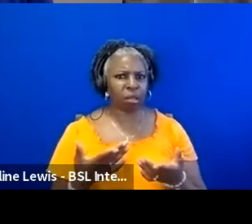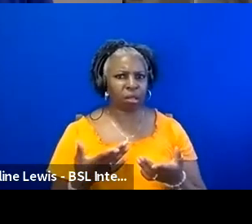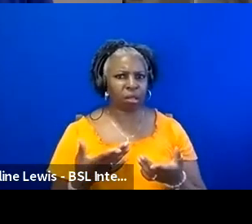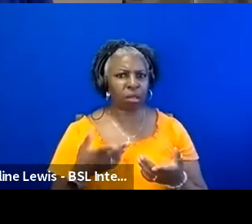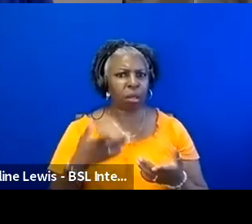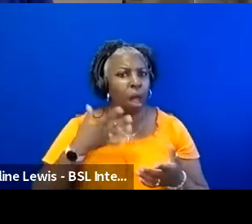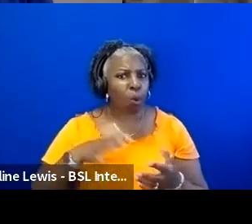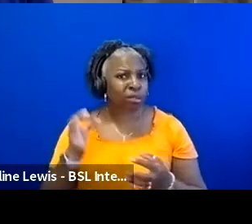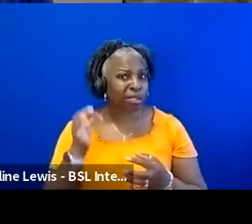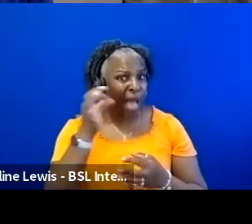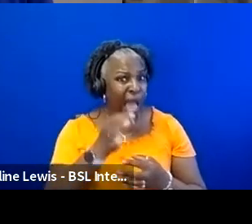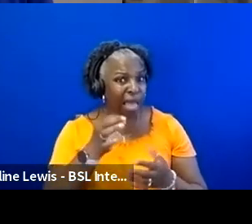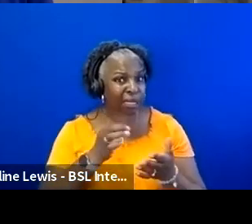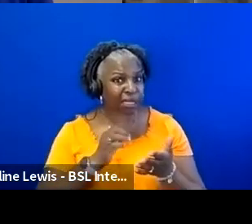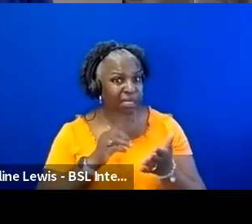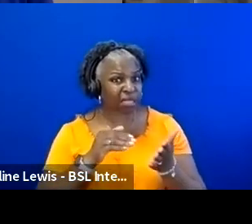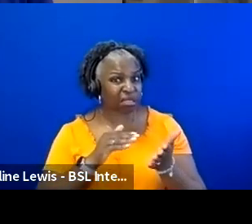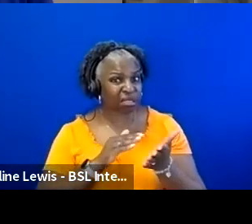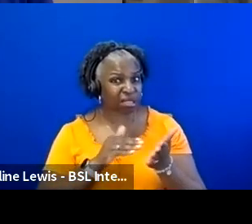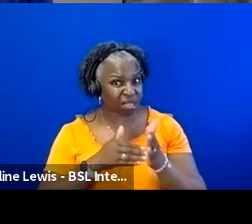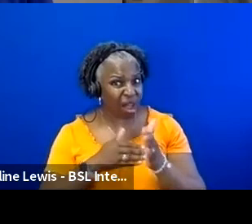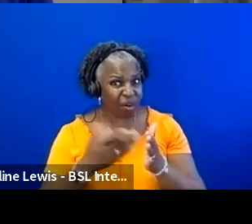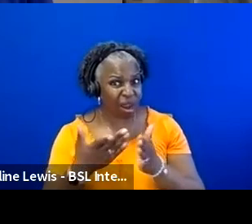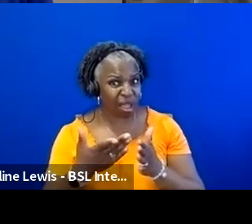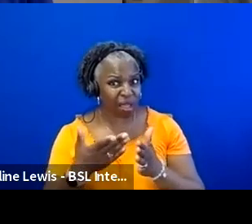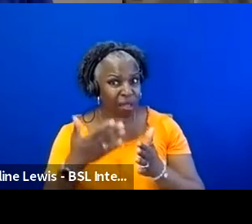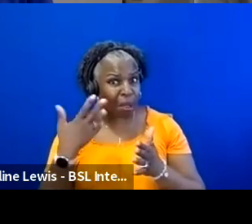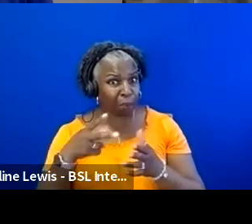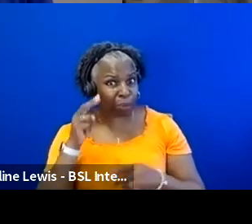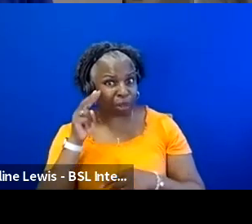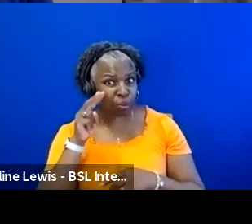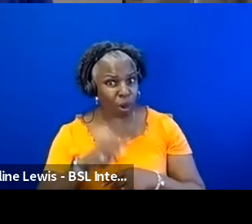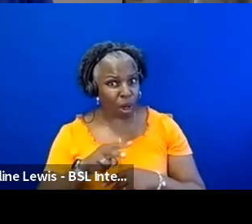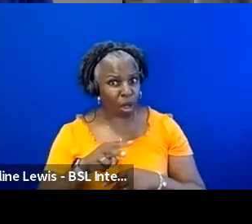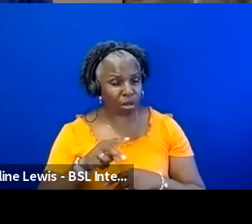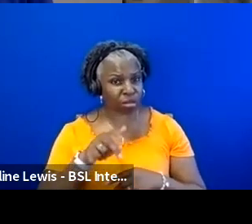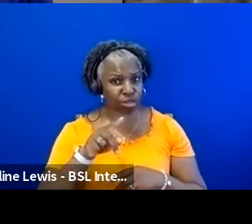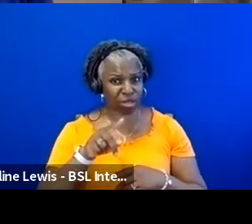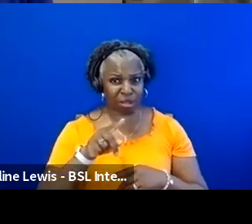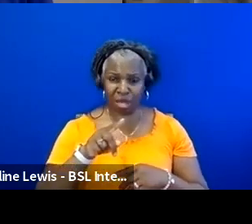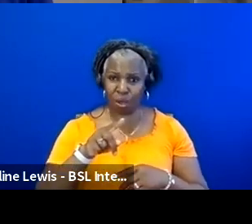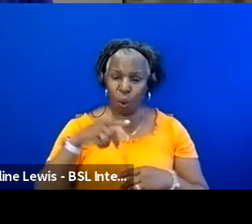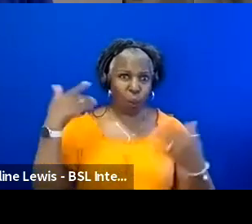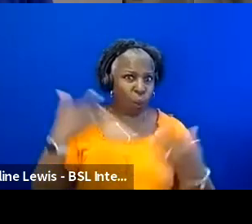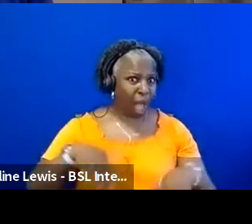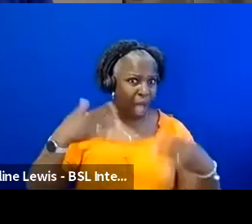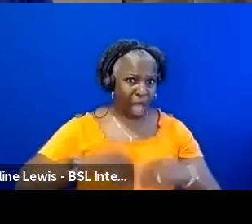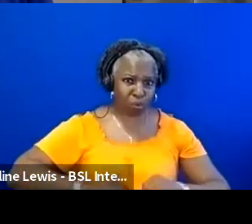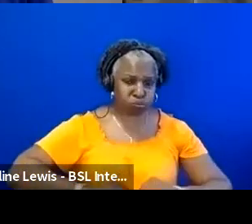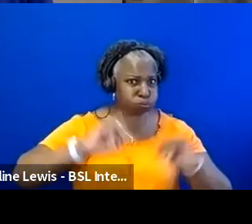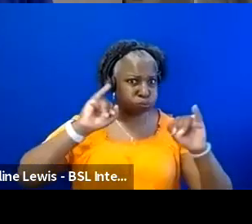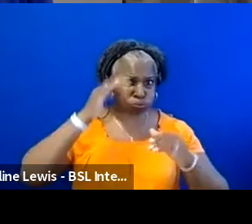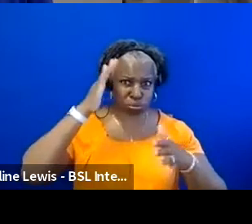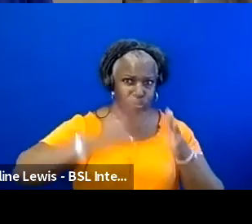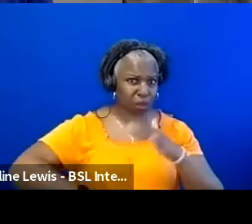ask true. You about that, Zahra. I mean, that was we've been watching, and that was quite an experience, isn't it? Yeah, I mean,